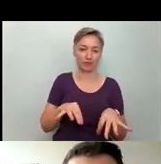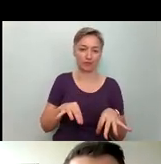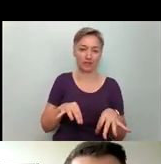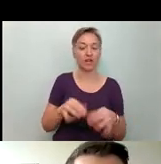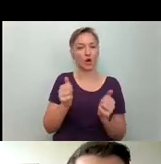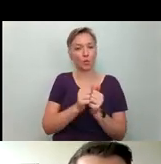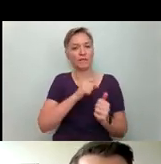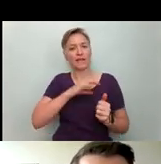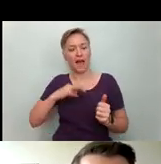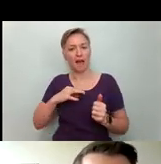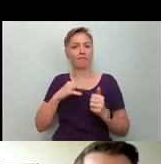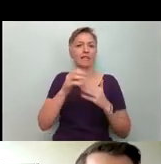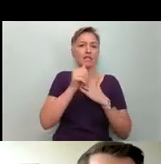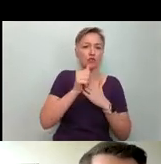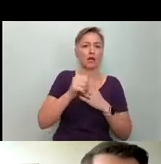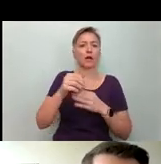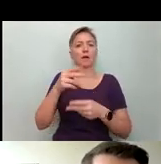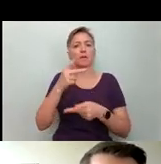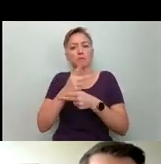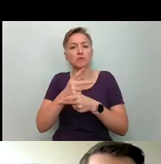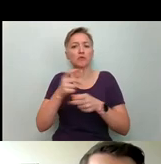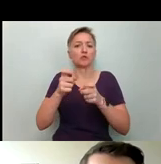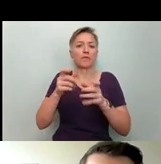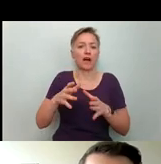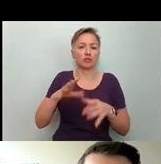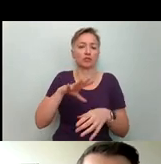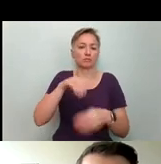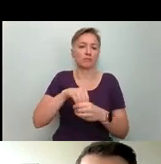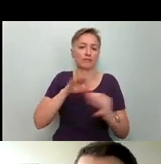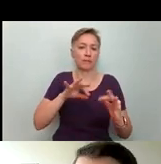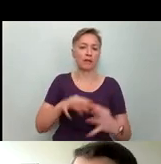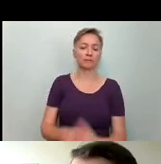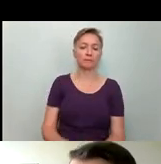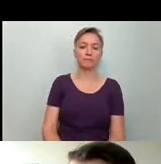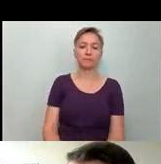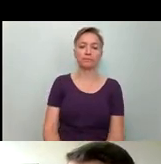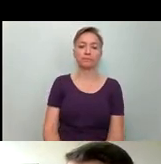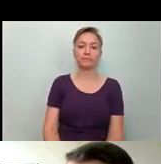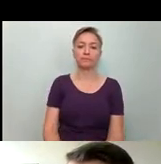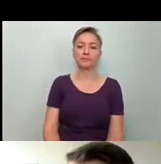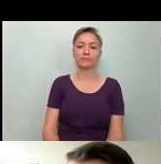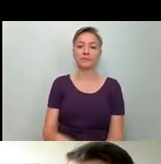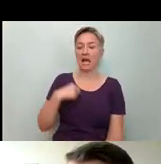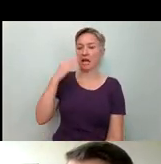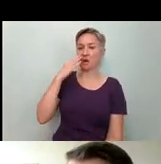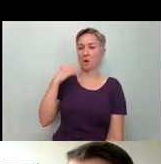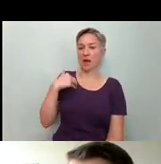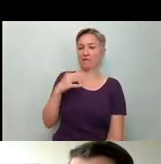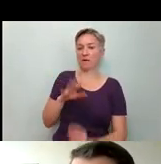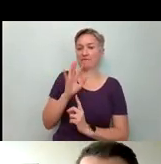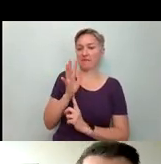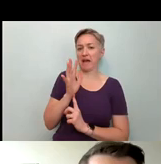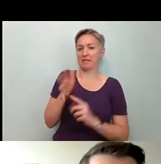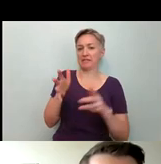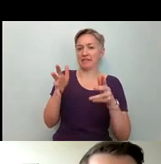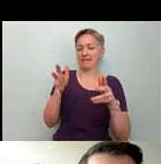staff in some instances as well throughout the organization. I realize that we've got about 5 minutes